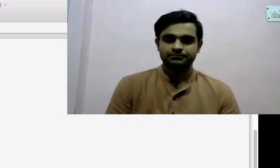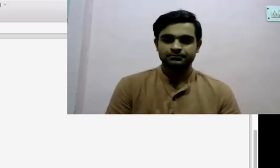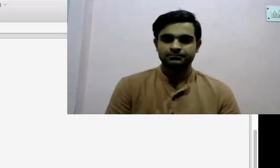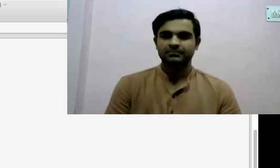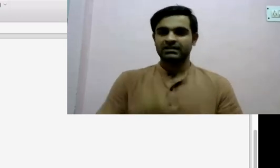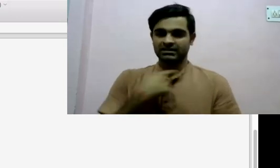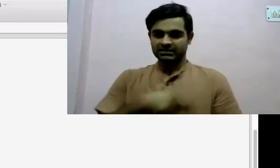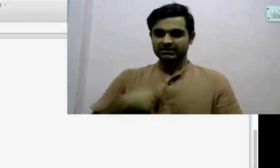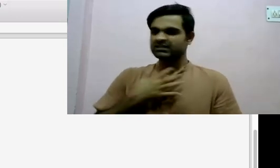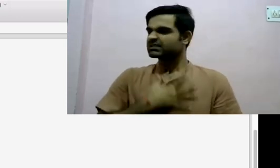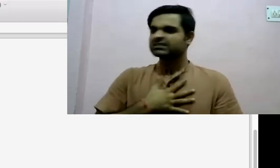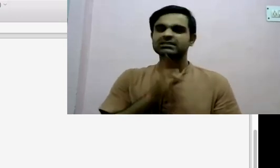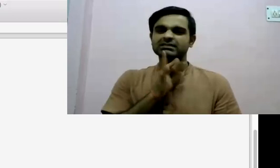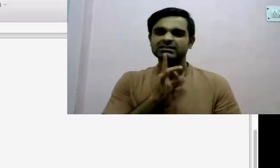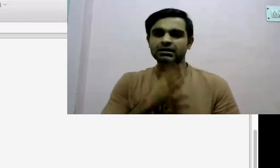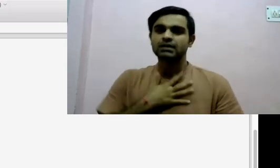chest pain or pressure,